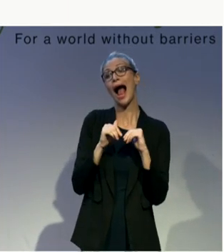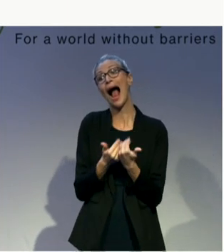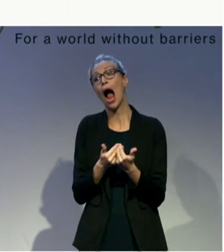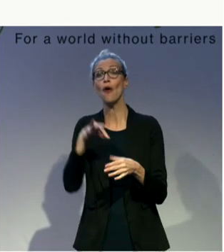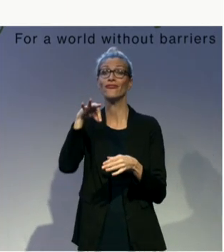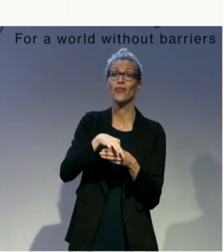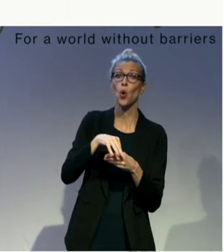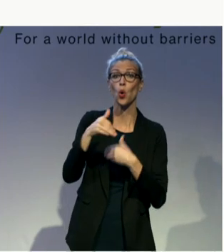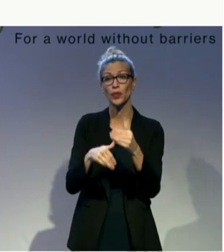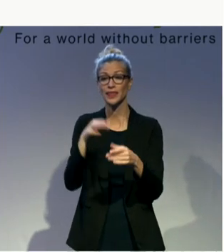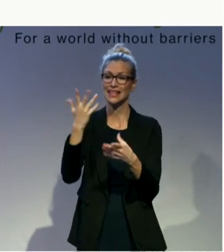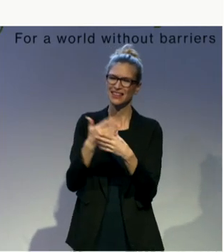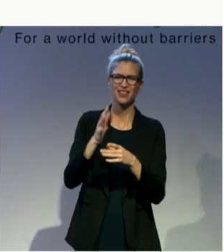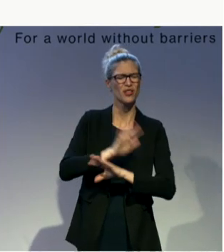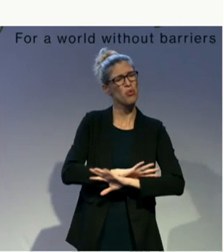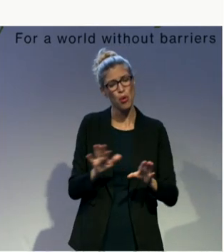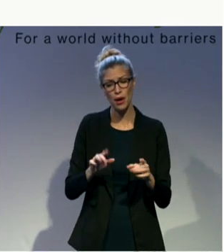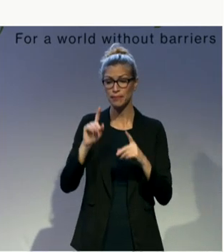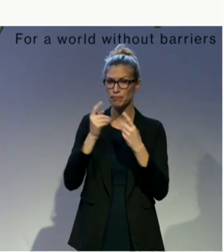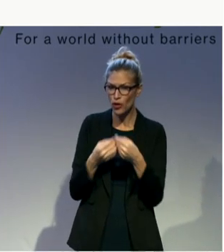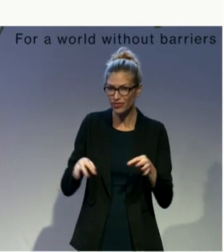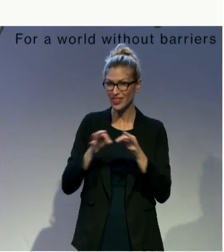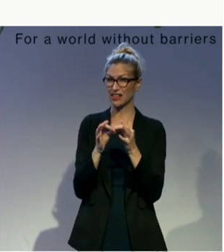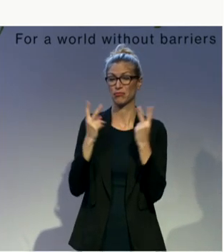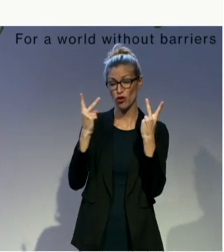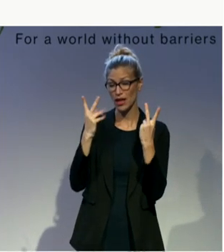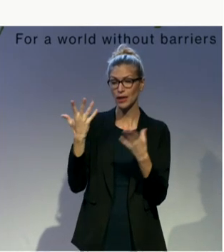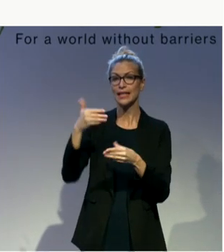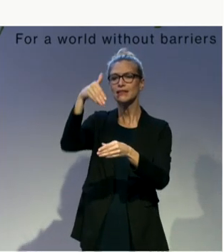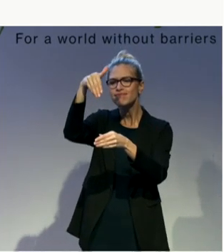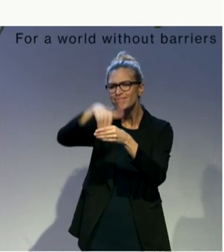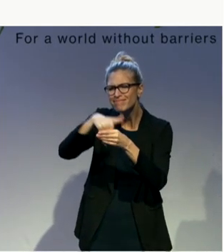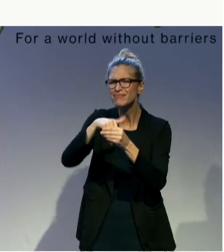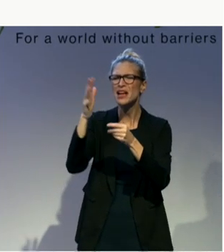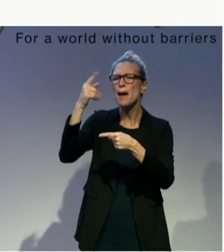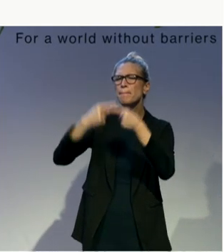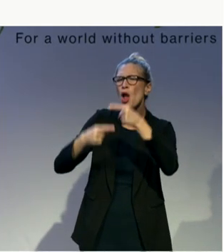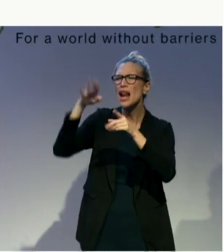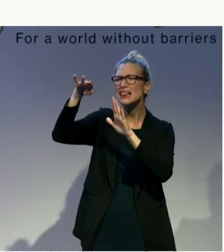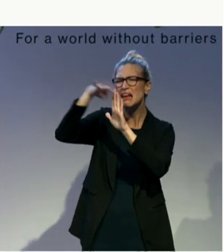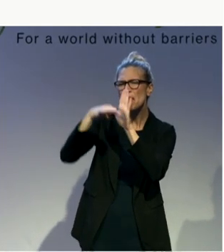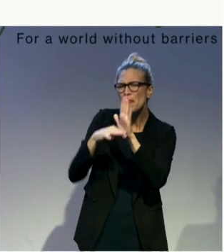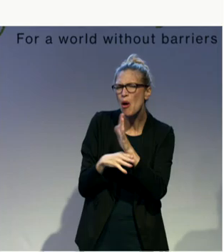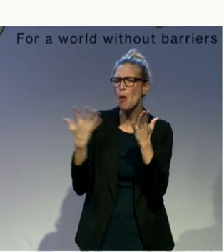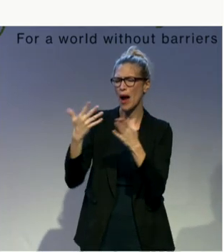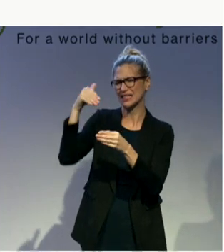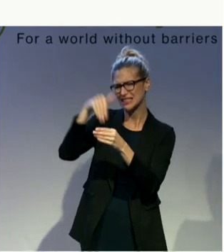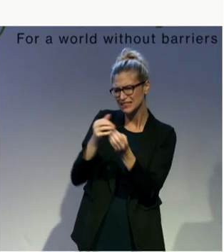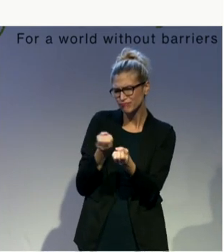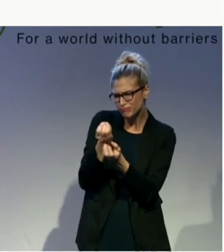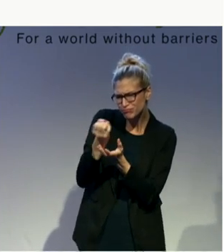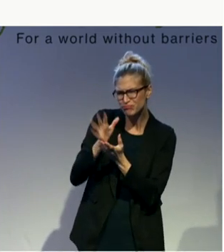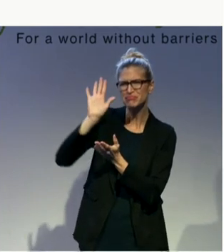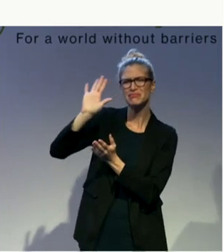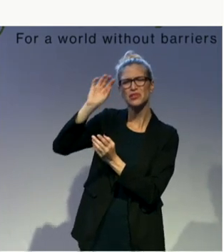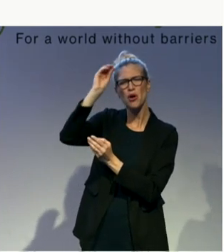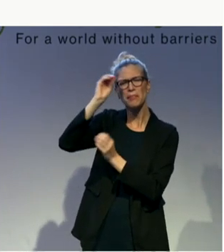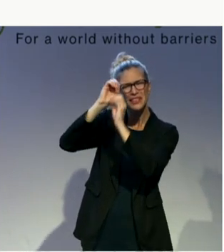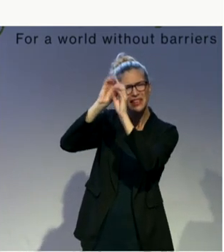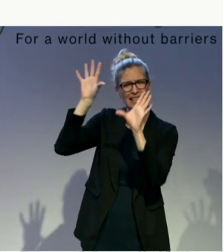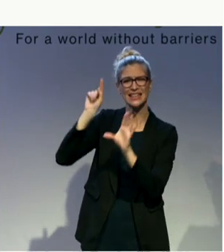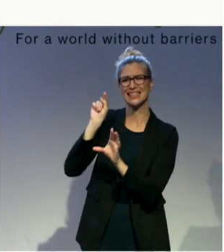voting for. So your project is actually focusing on understanding what am I voting